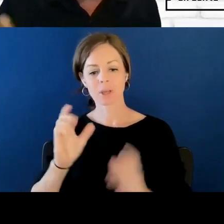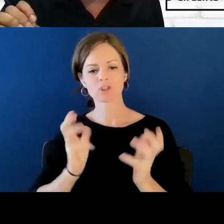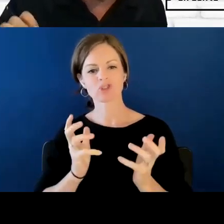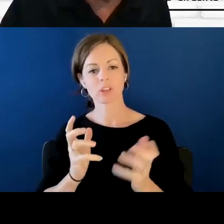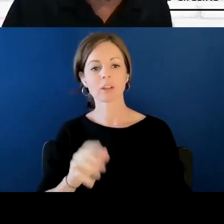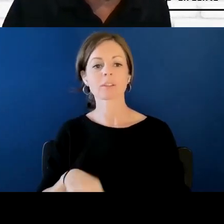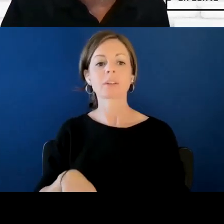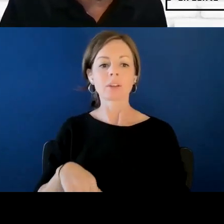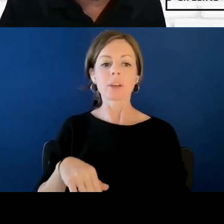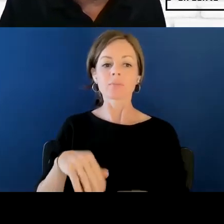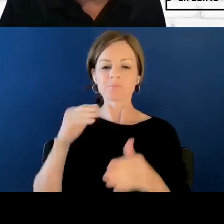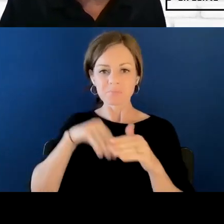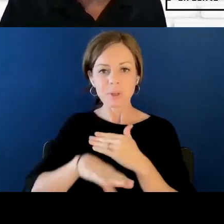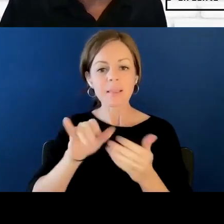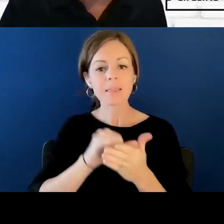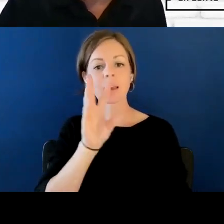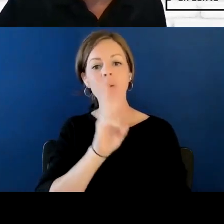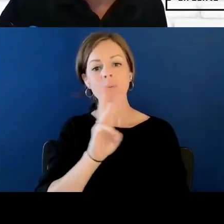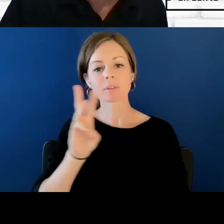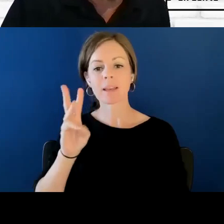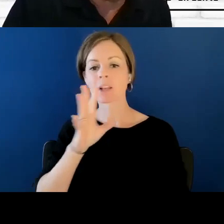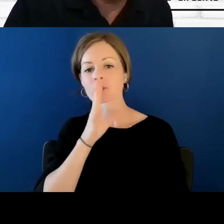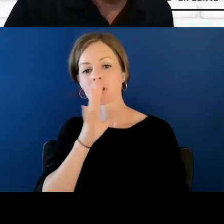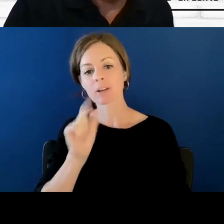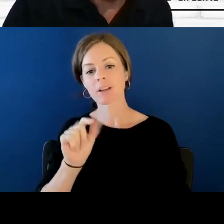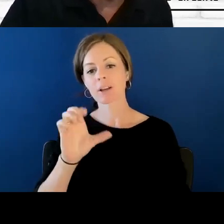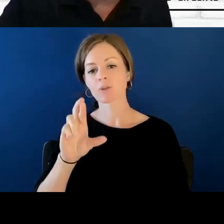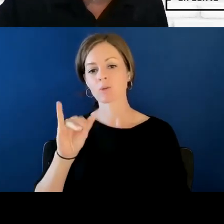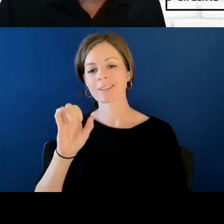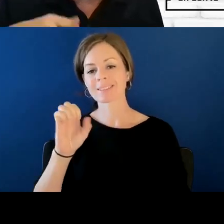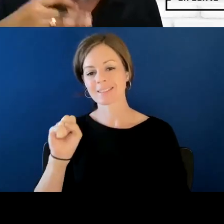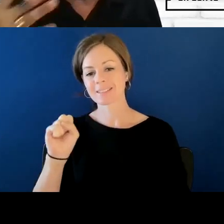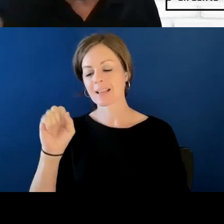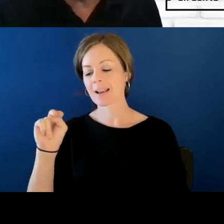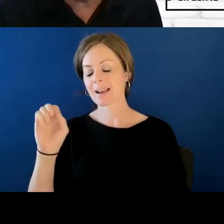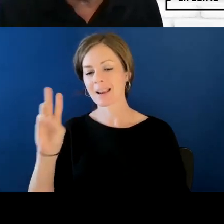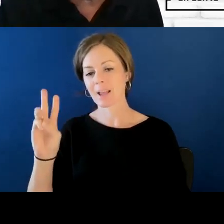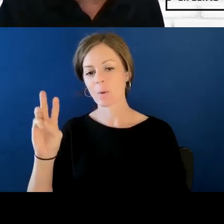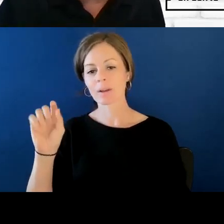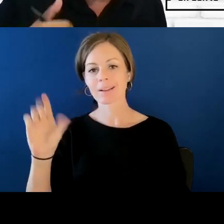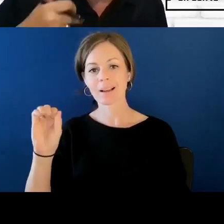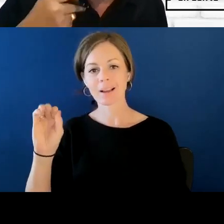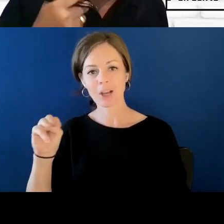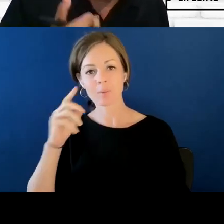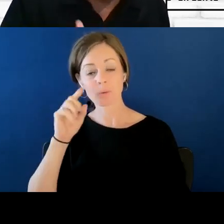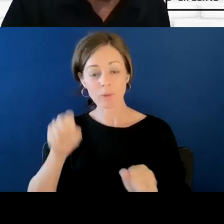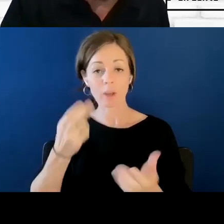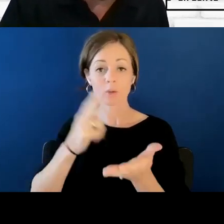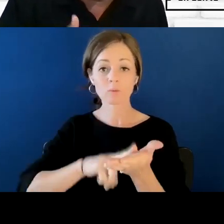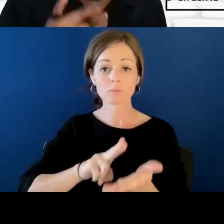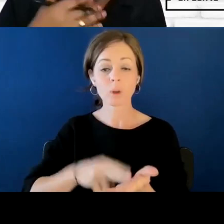talk.crisisnow.com. Once you go into that site, you are then able to register for the upcoming Crisis Jams. And as